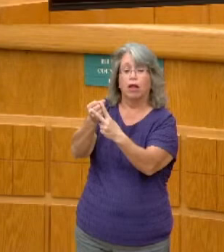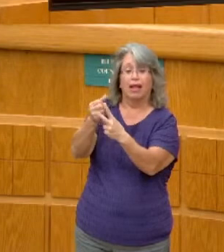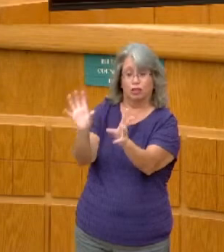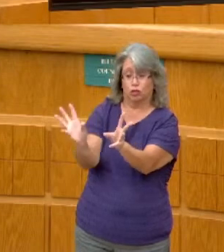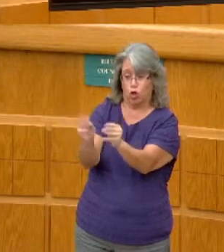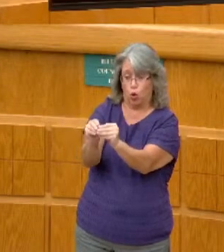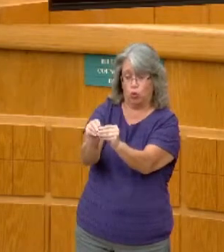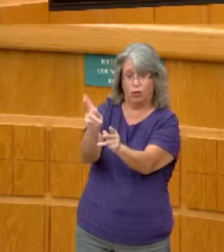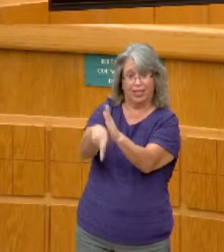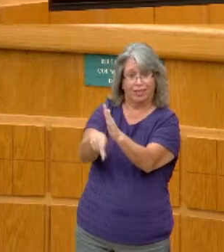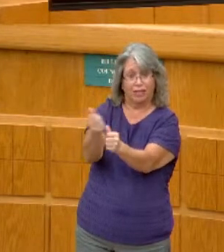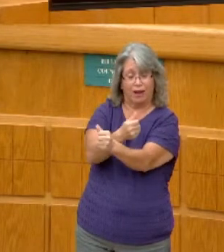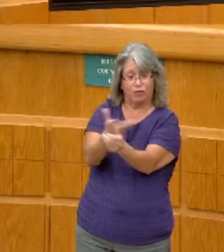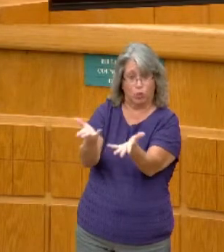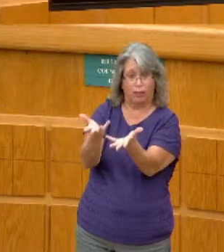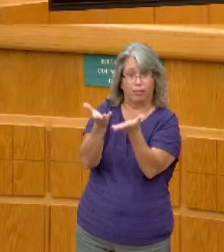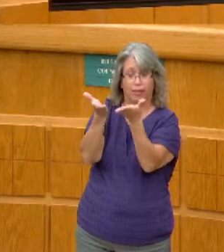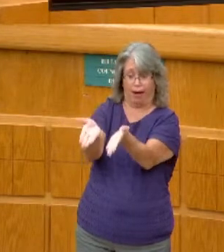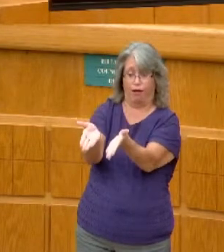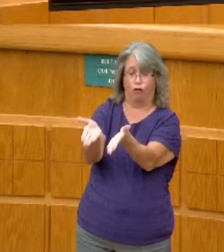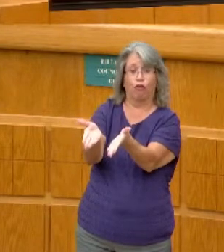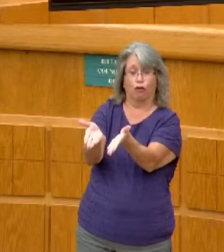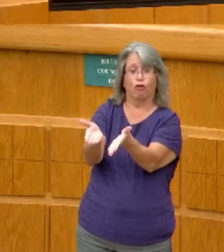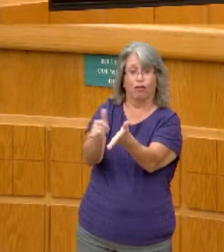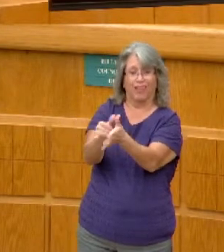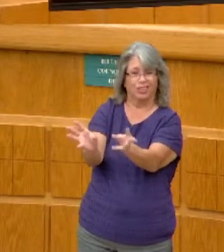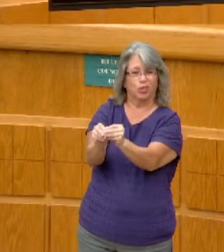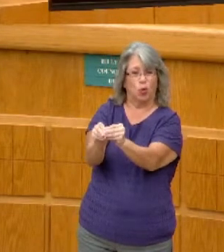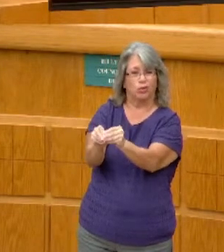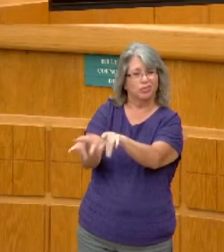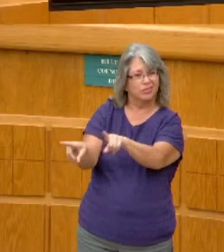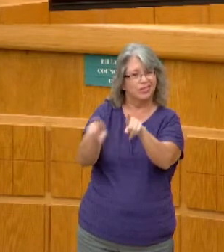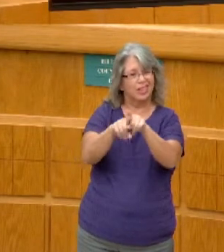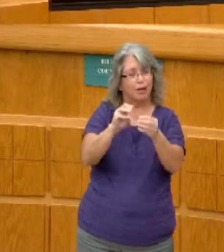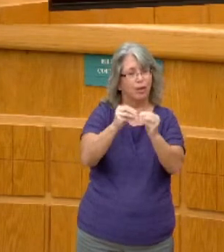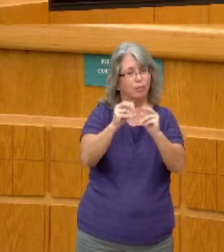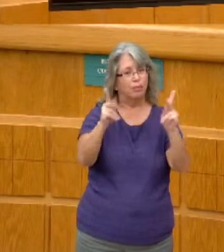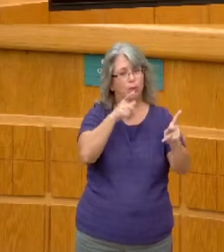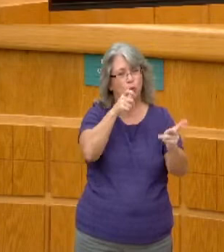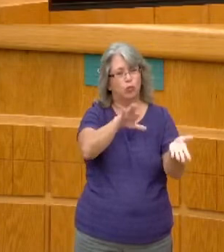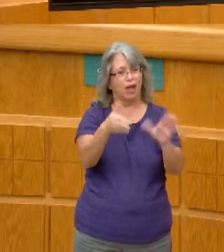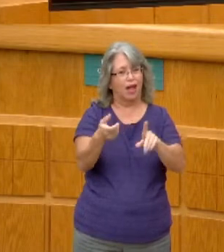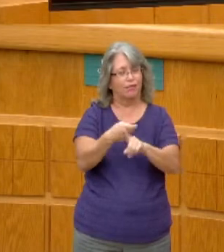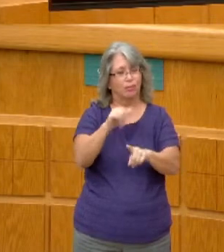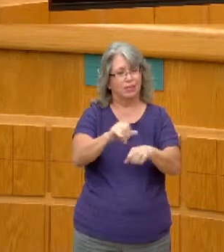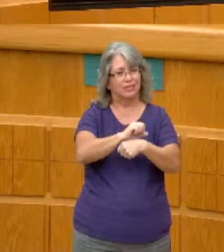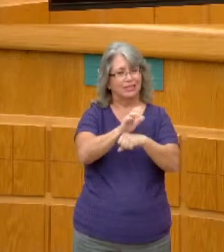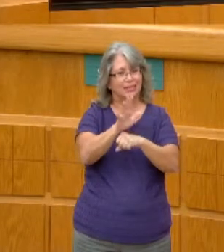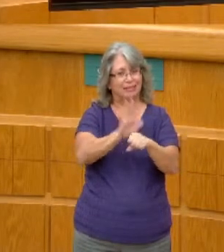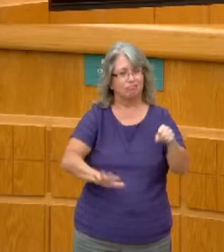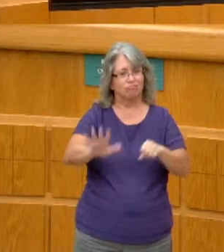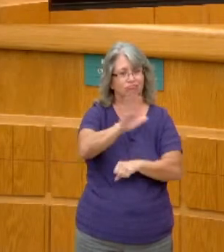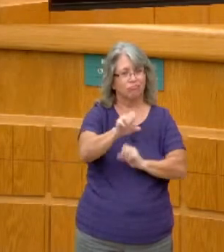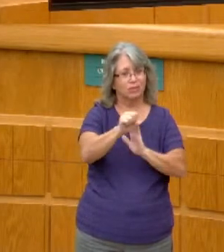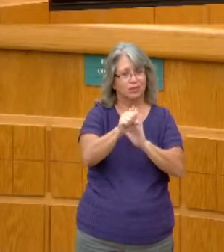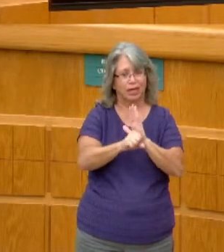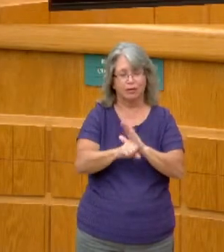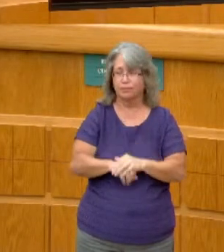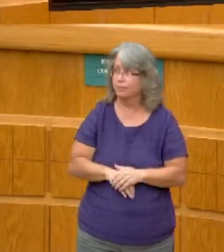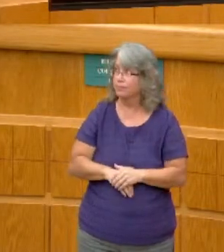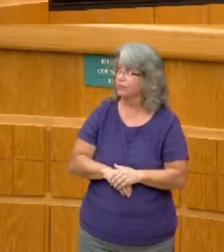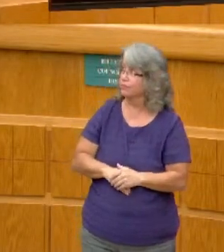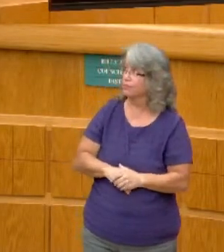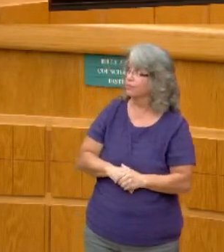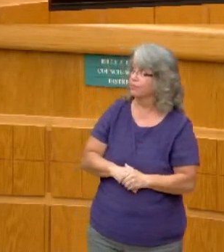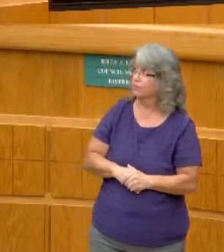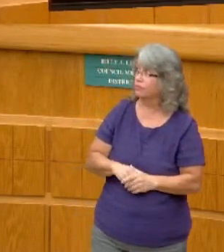last year. So here are the fatalities. I think you can also see that last week there were more fatalities than this week, since we